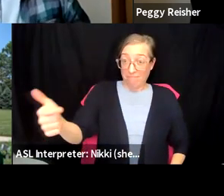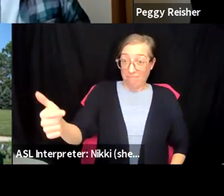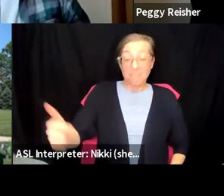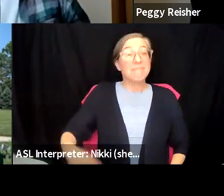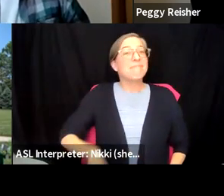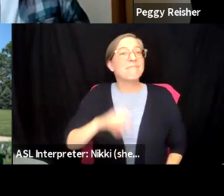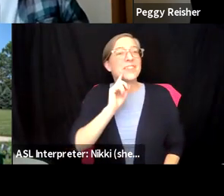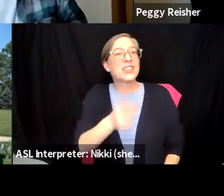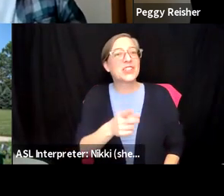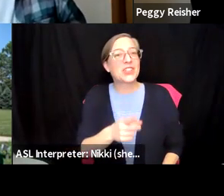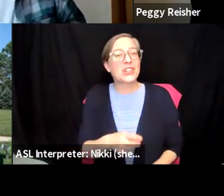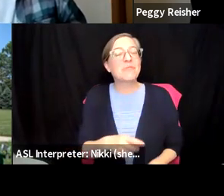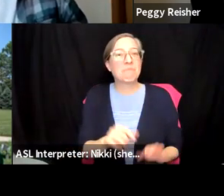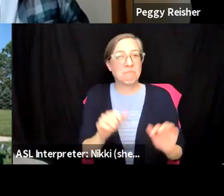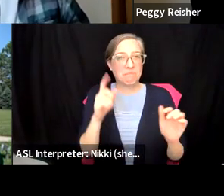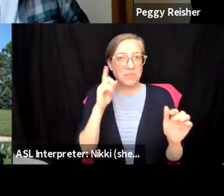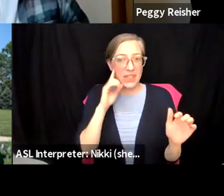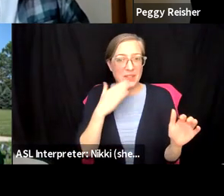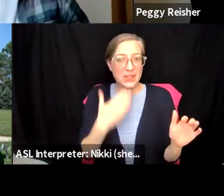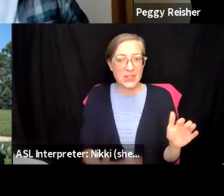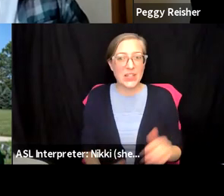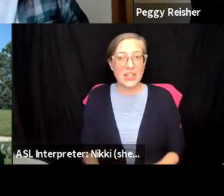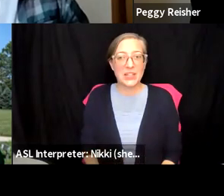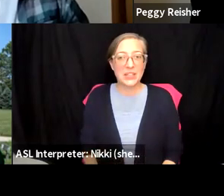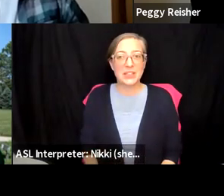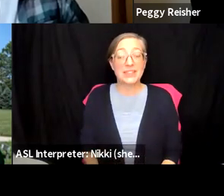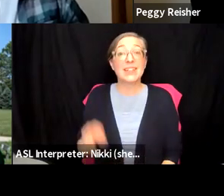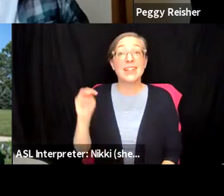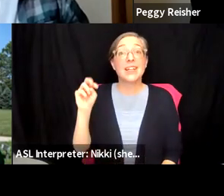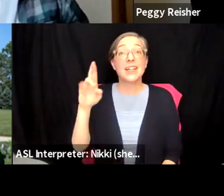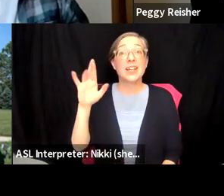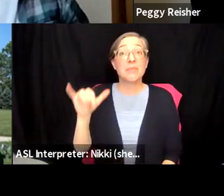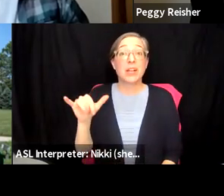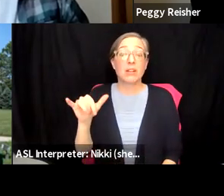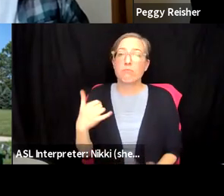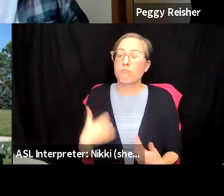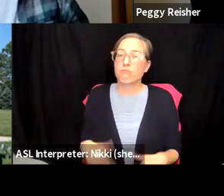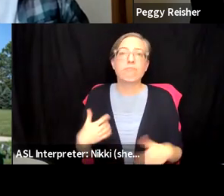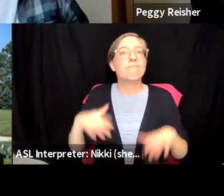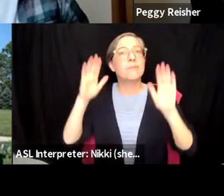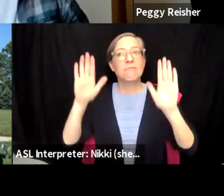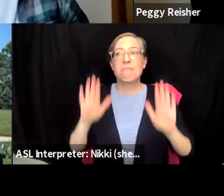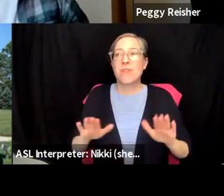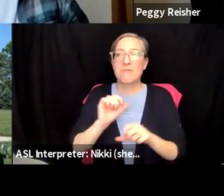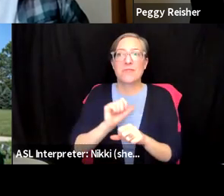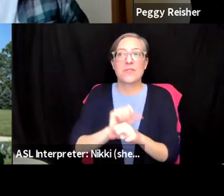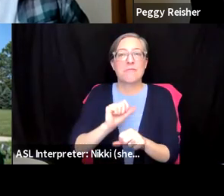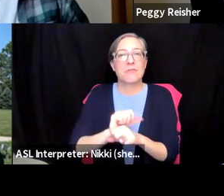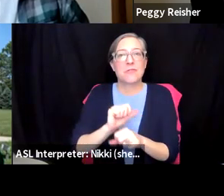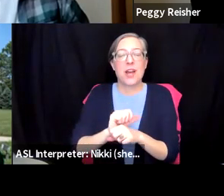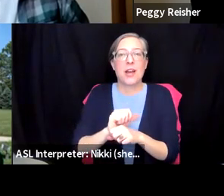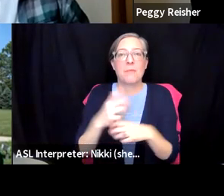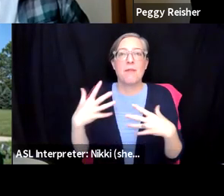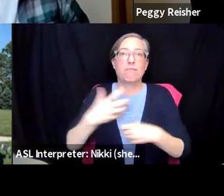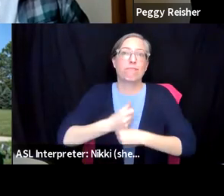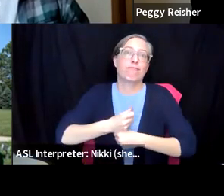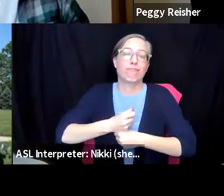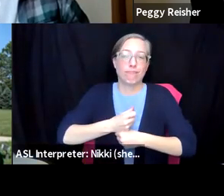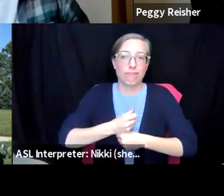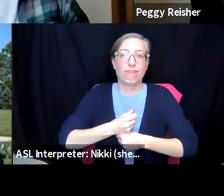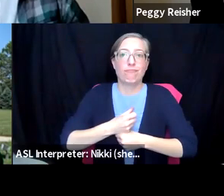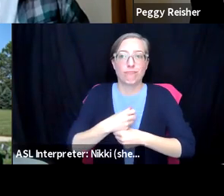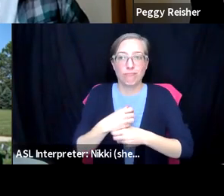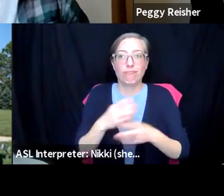Sounds good. So Mary did a great job of giving an overview. So I'll kind of just do a little bit of a focus